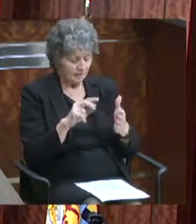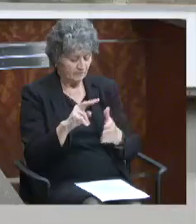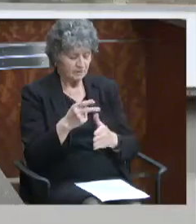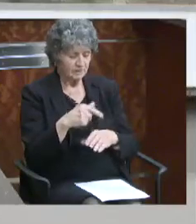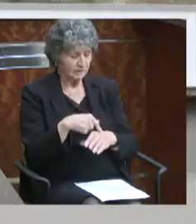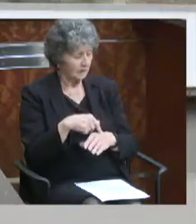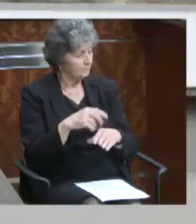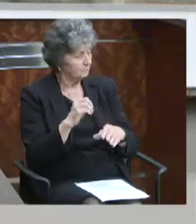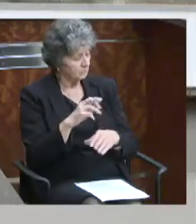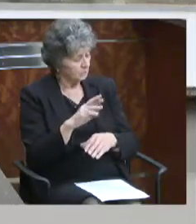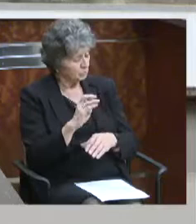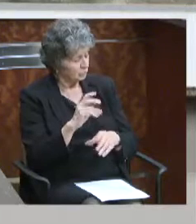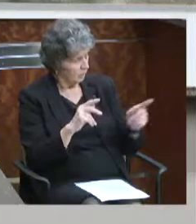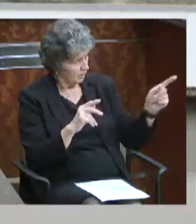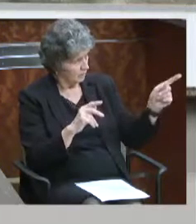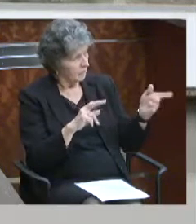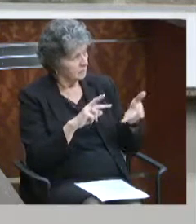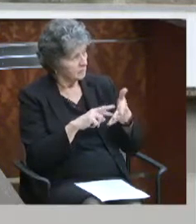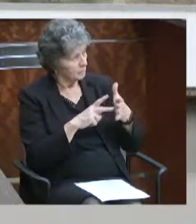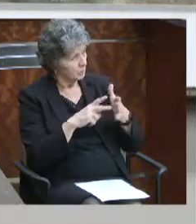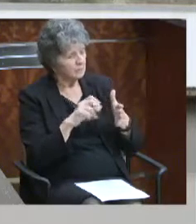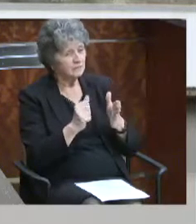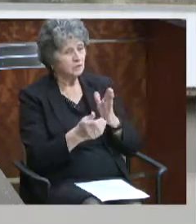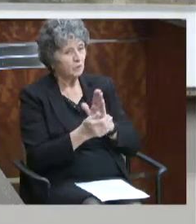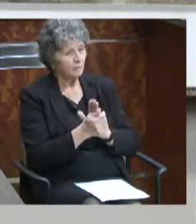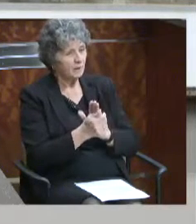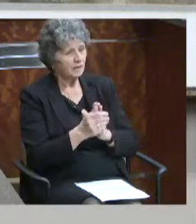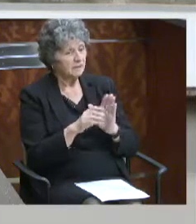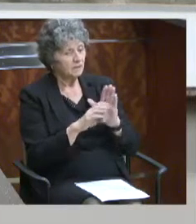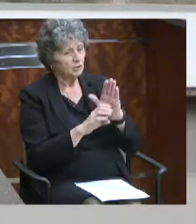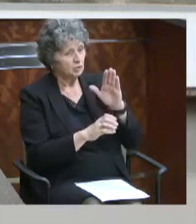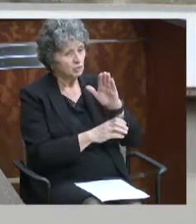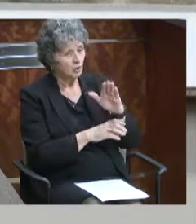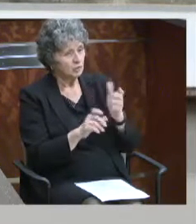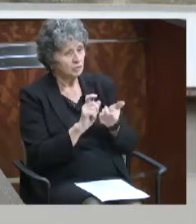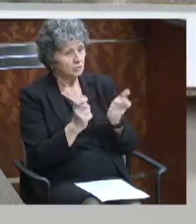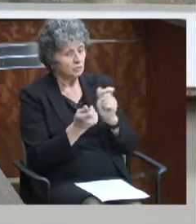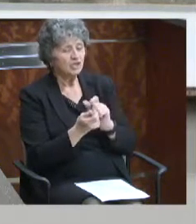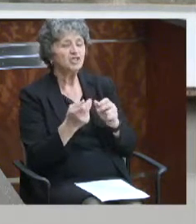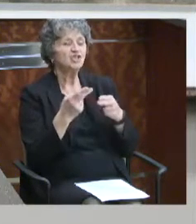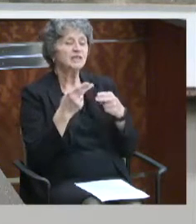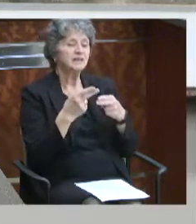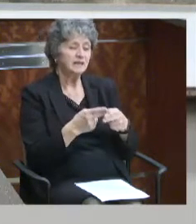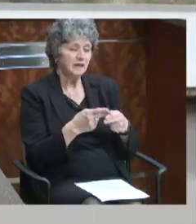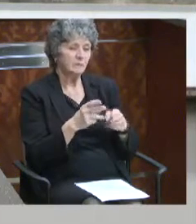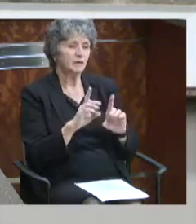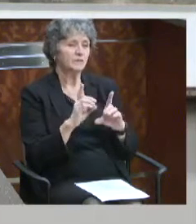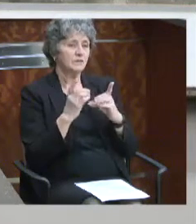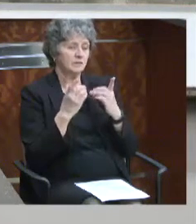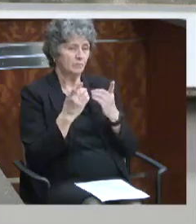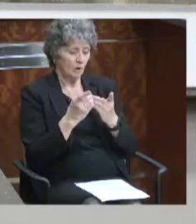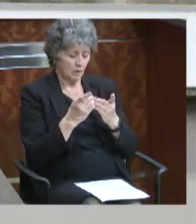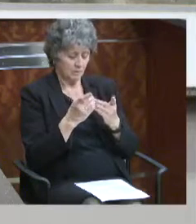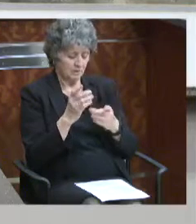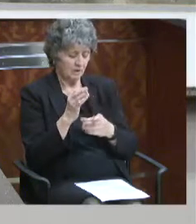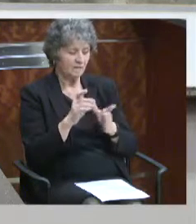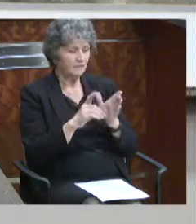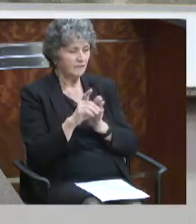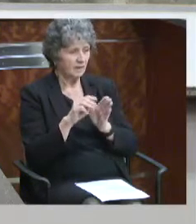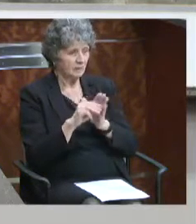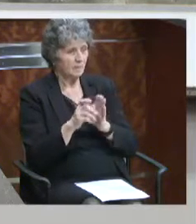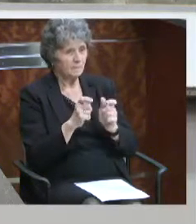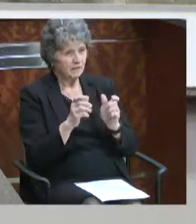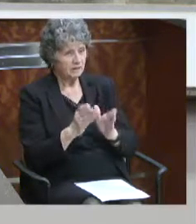of this resolution is to amend the charter to change the name of the Department of Development Management to the Department